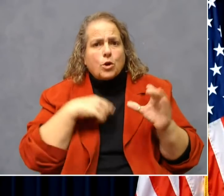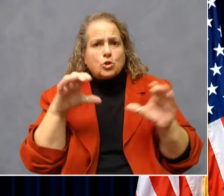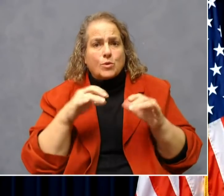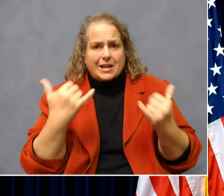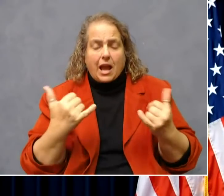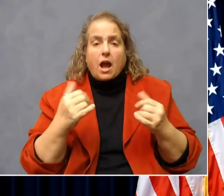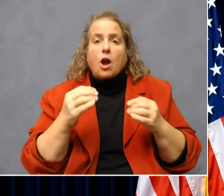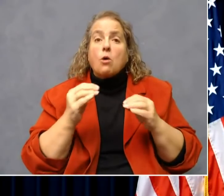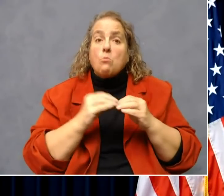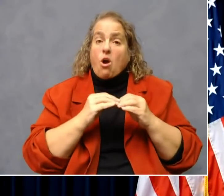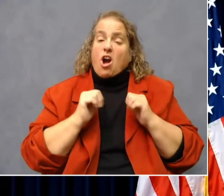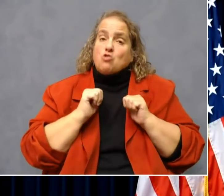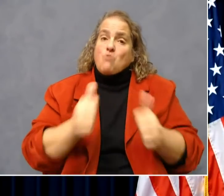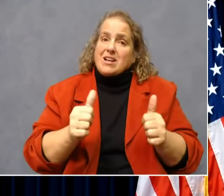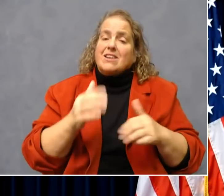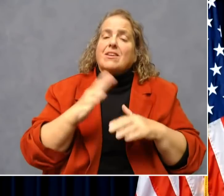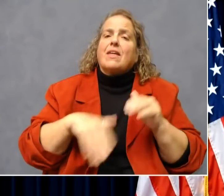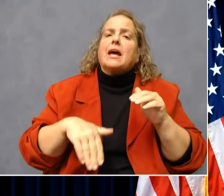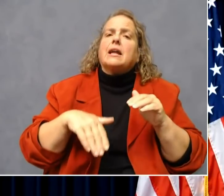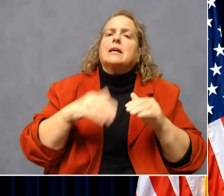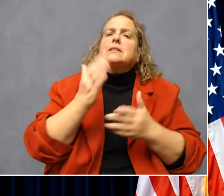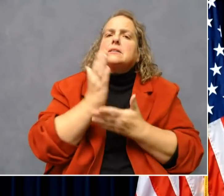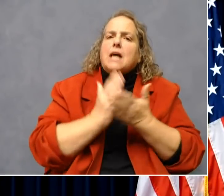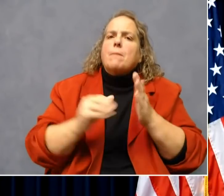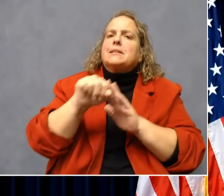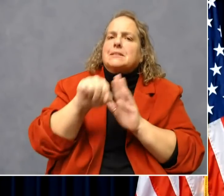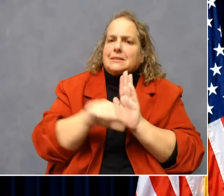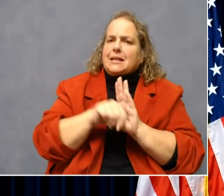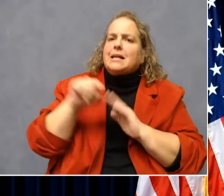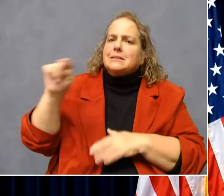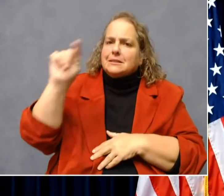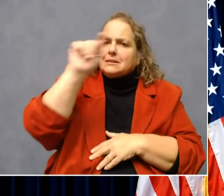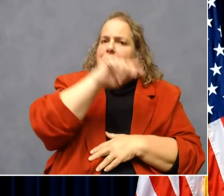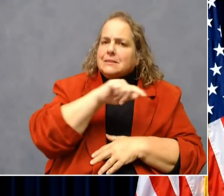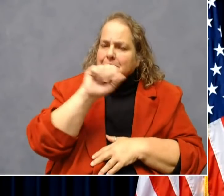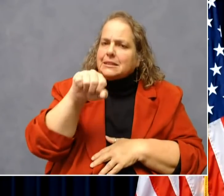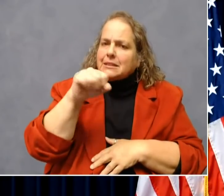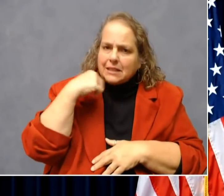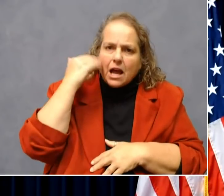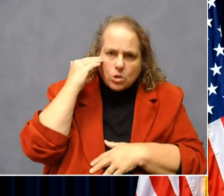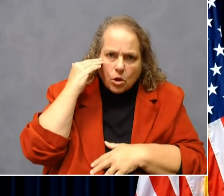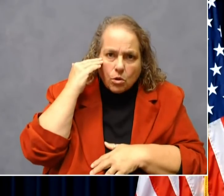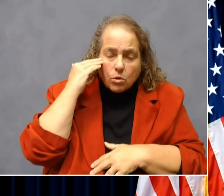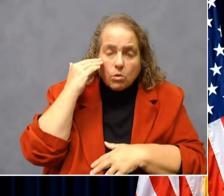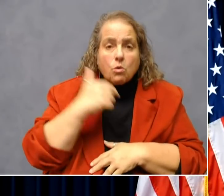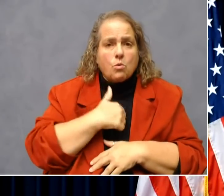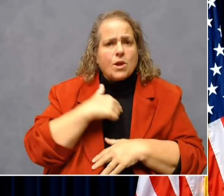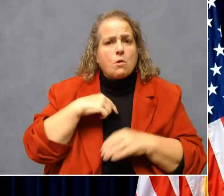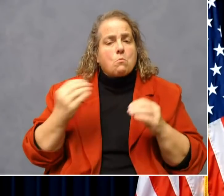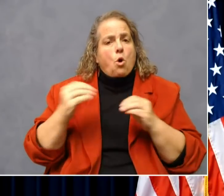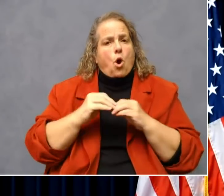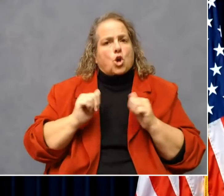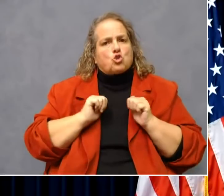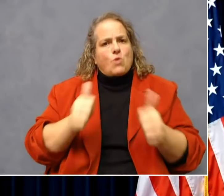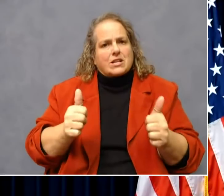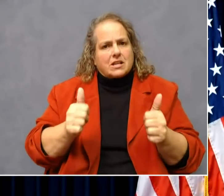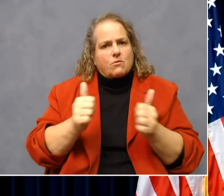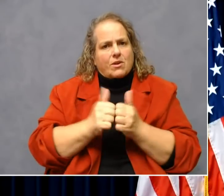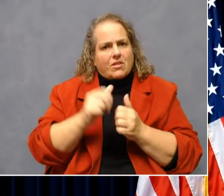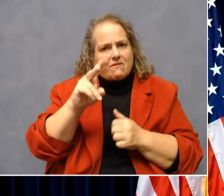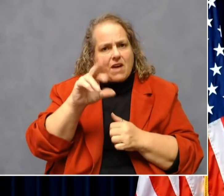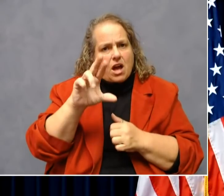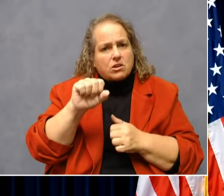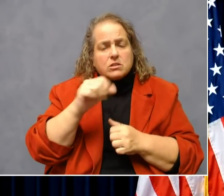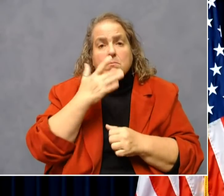taking more aggressive steps since the beginning of this virus, committed to fighting back, to not surrendering to it,